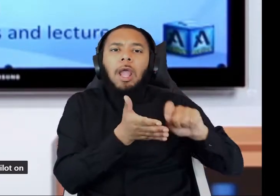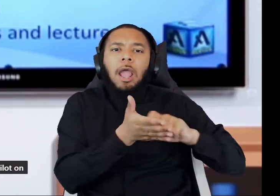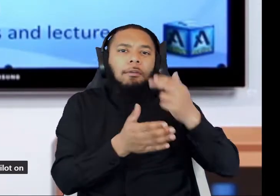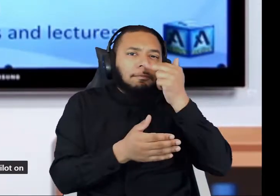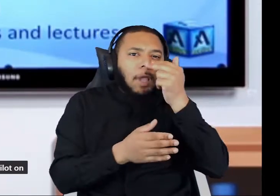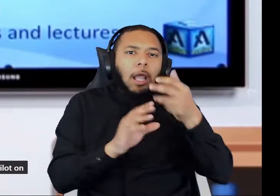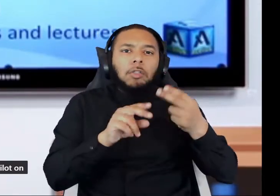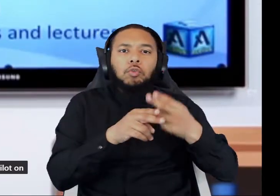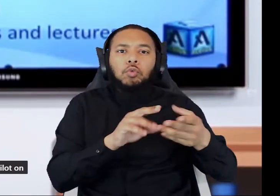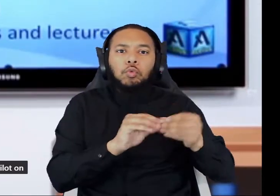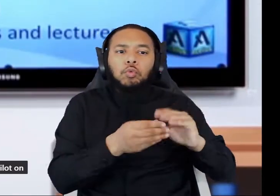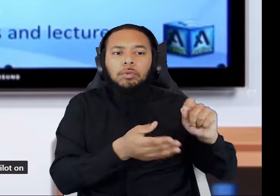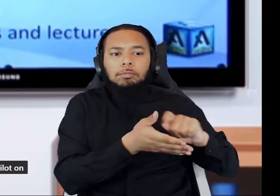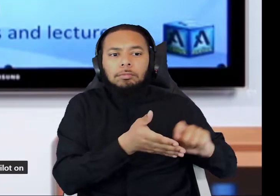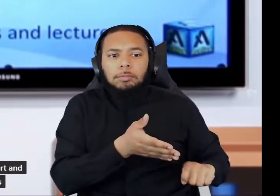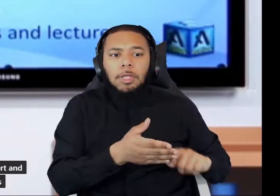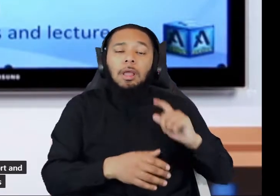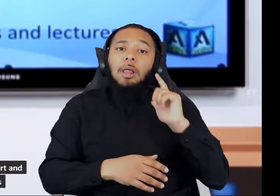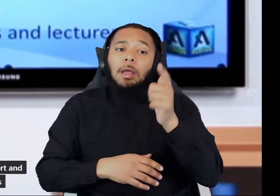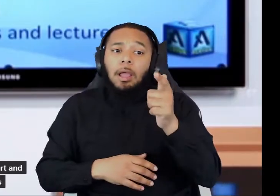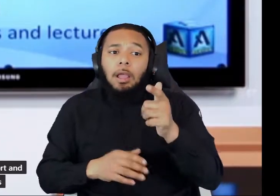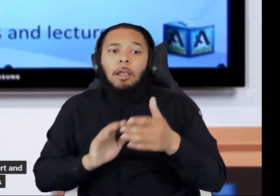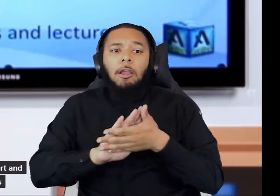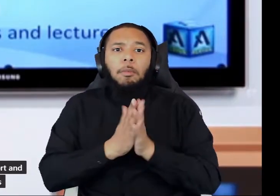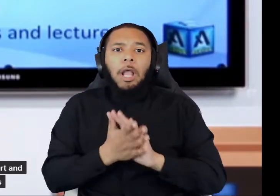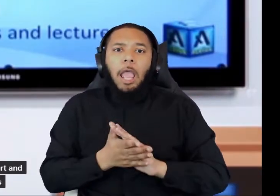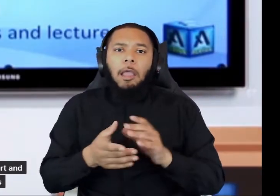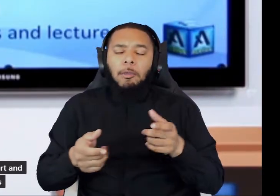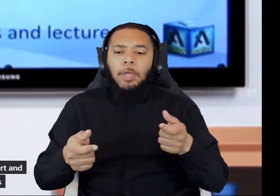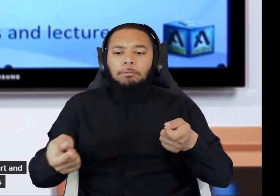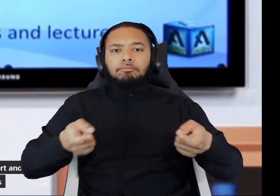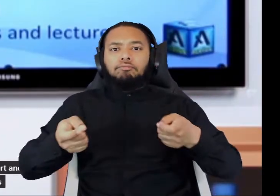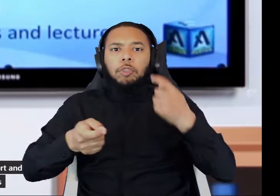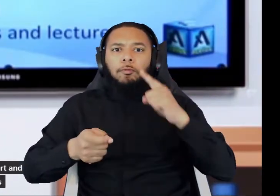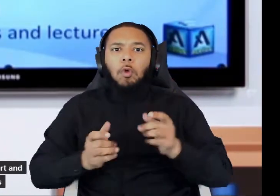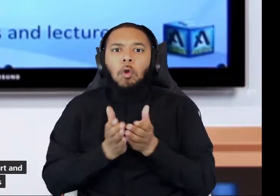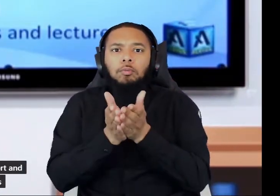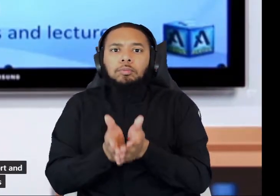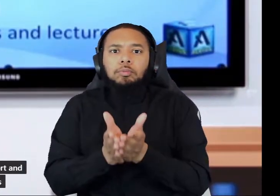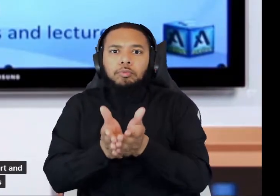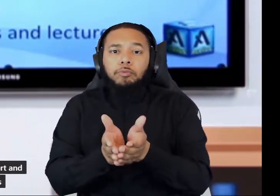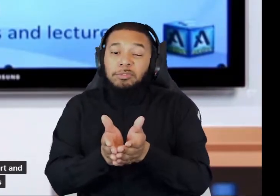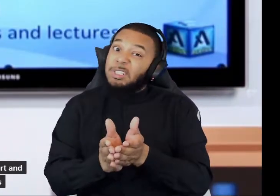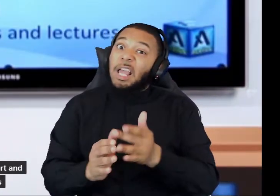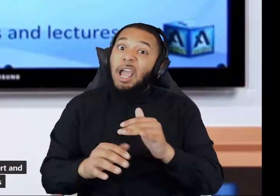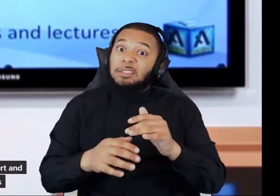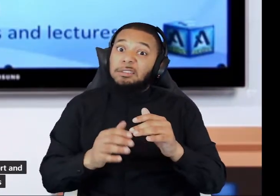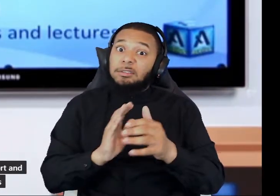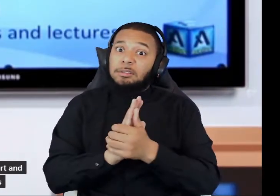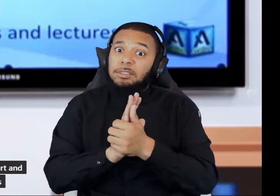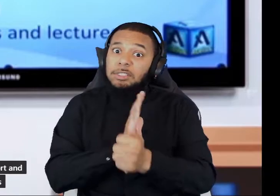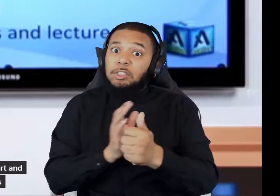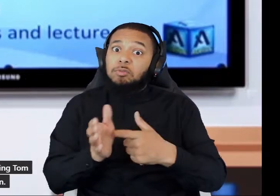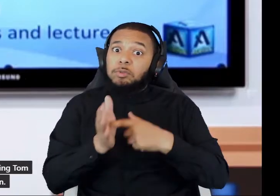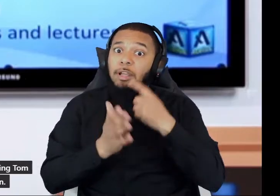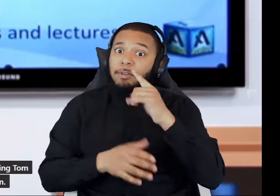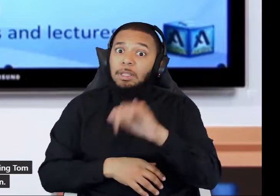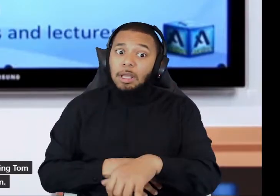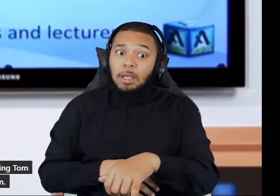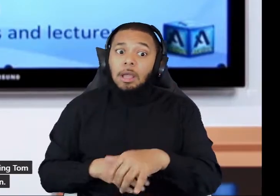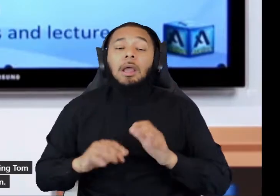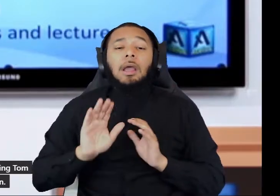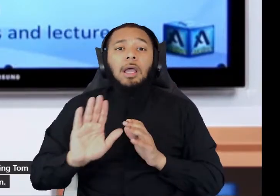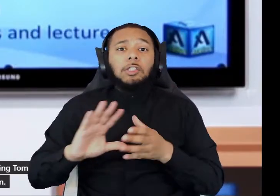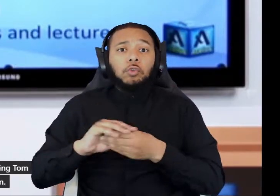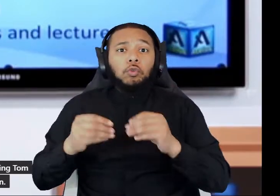became a riverboat pilot on the Mississippi, which took a lot of time and effort and skill. And a lot of his stories came